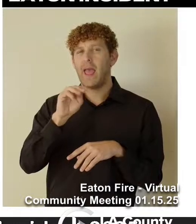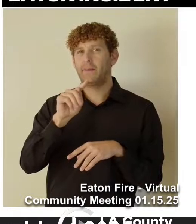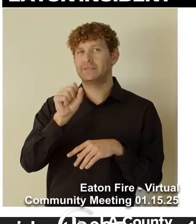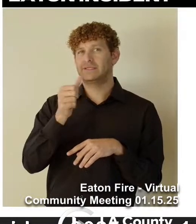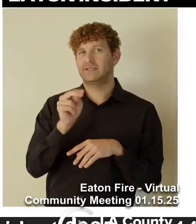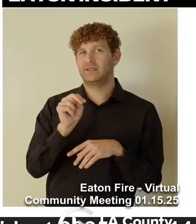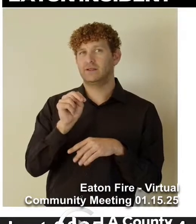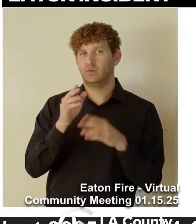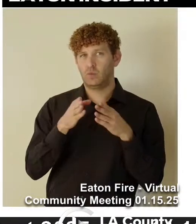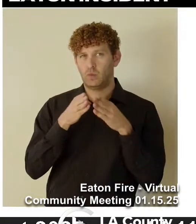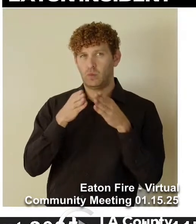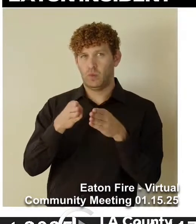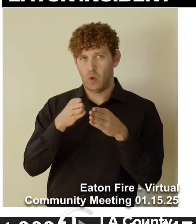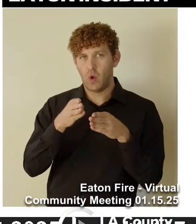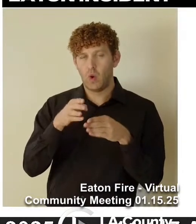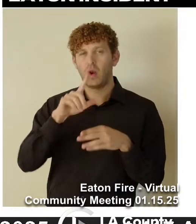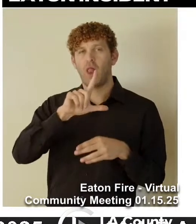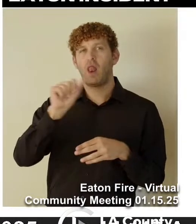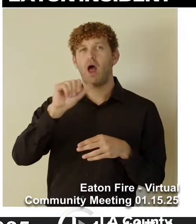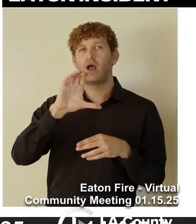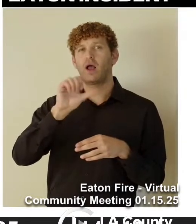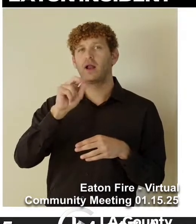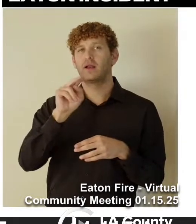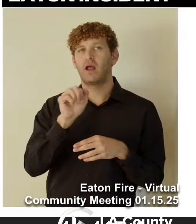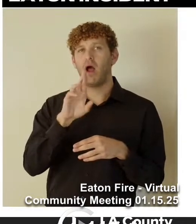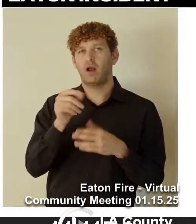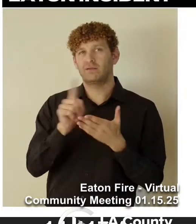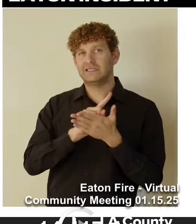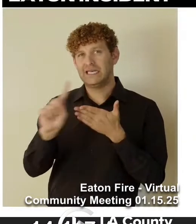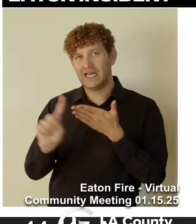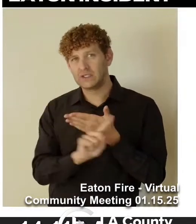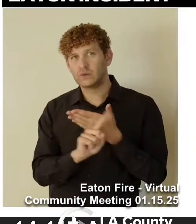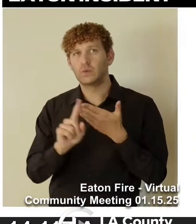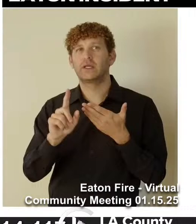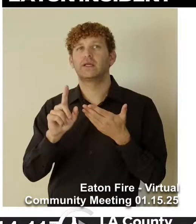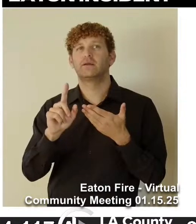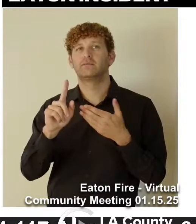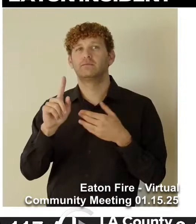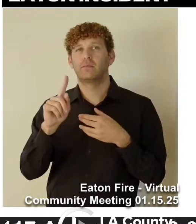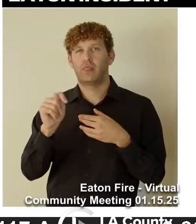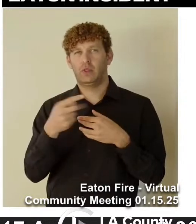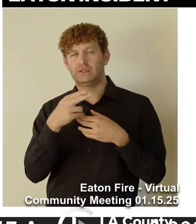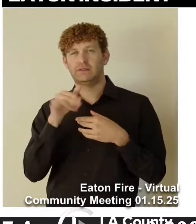4 tomorrow and next week, Tuesday through Thursday. Thank you.